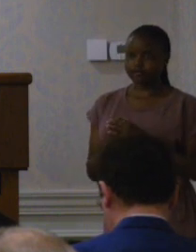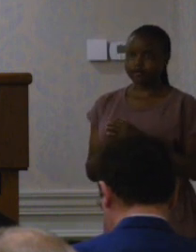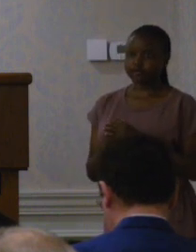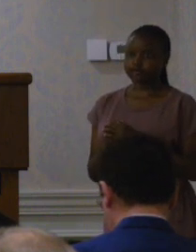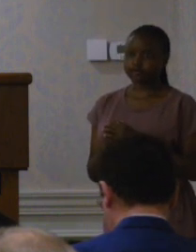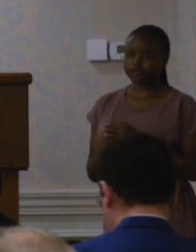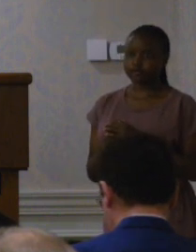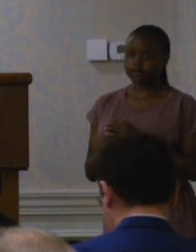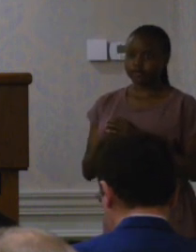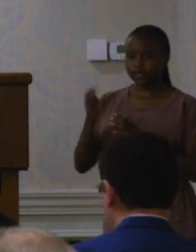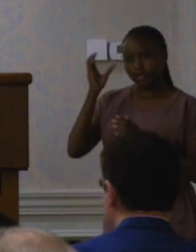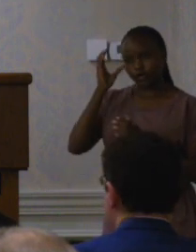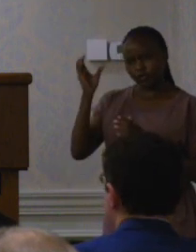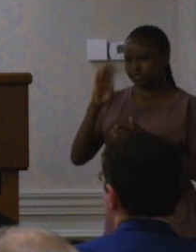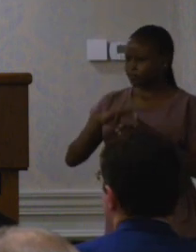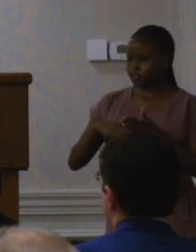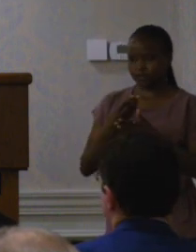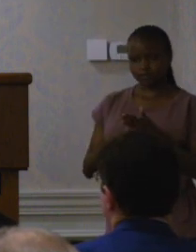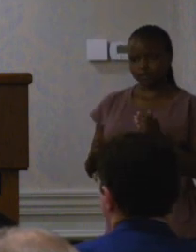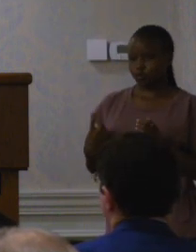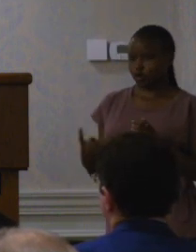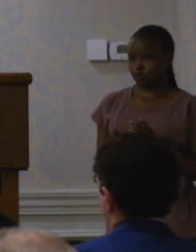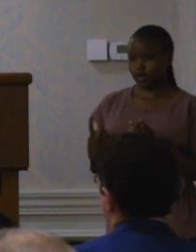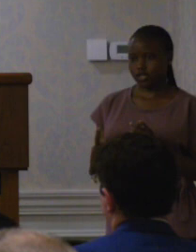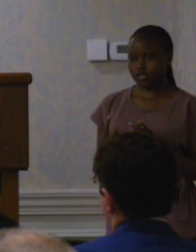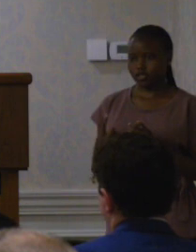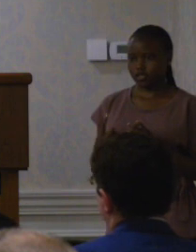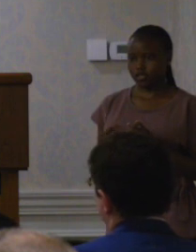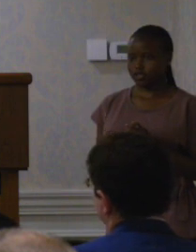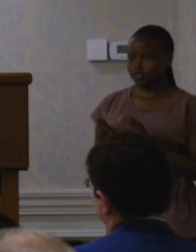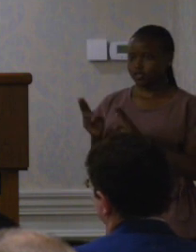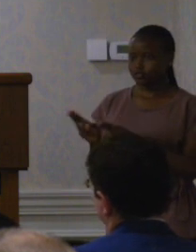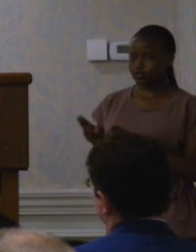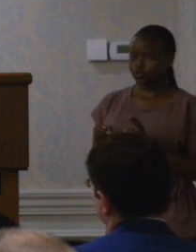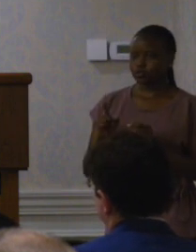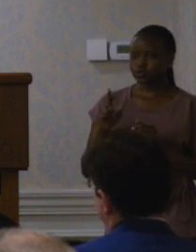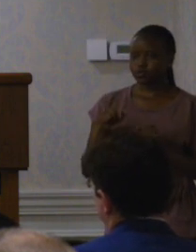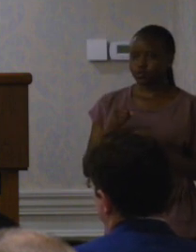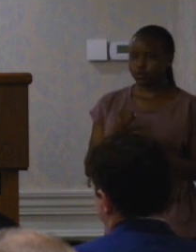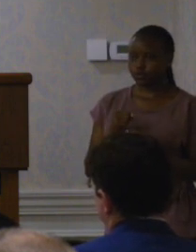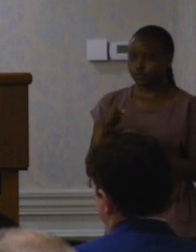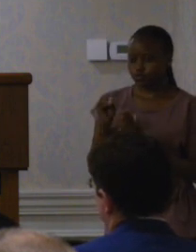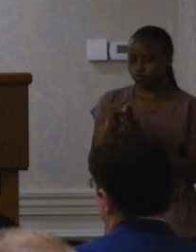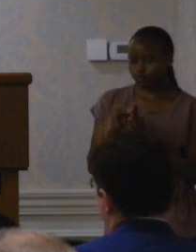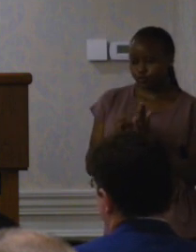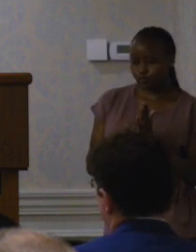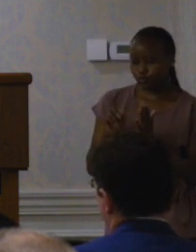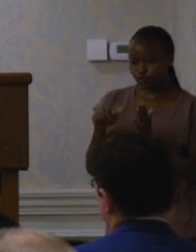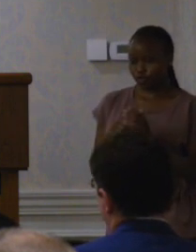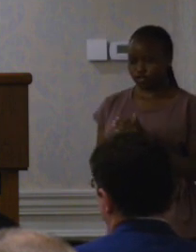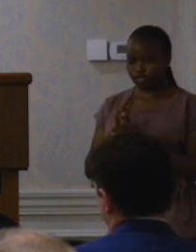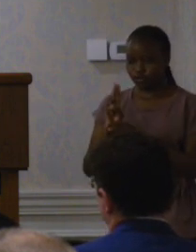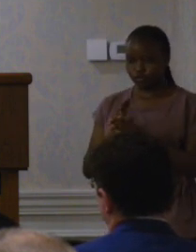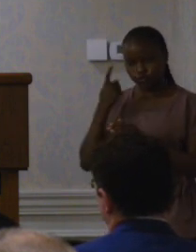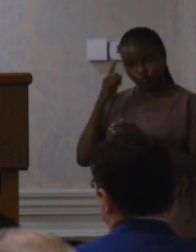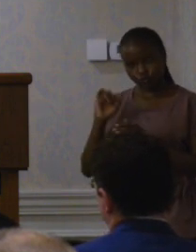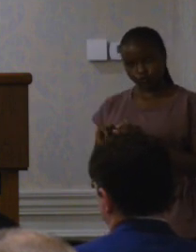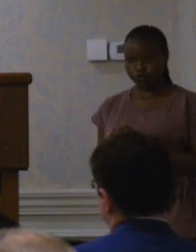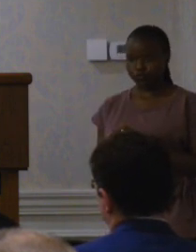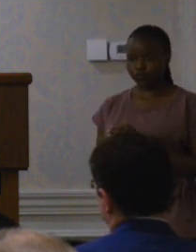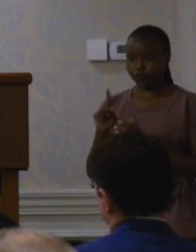The concept is just a framework. It's always the what do you put it in, what do you use it for.